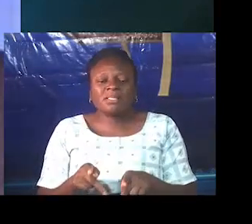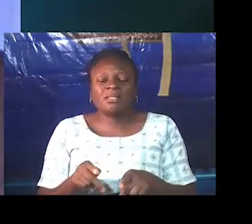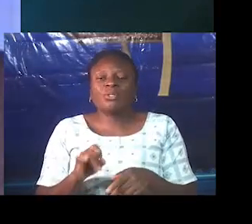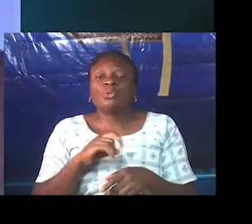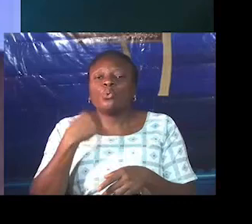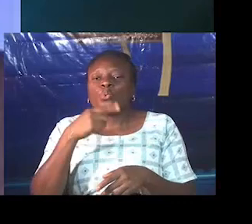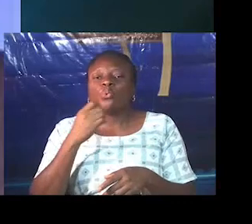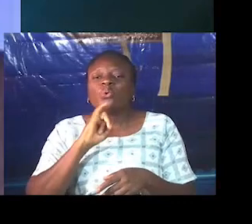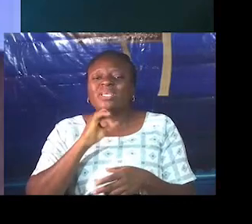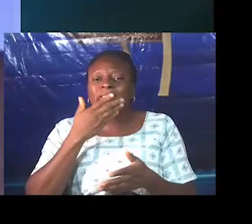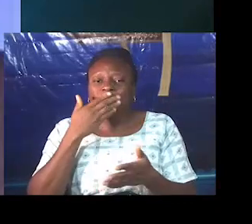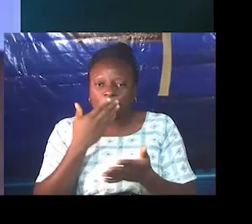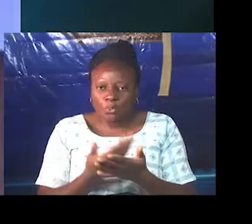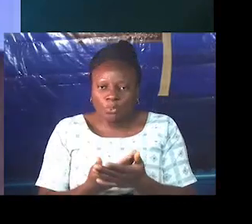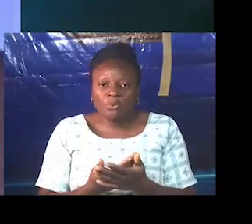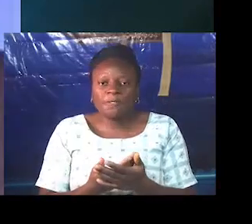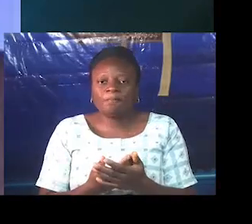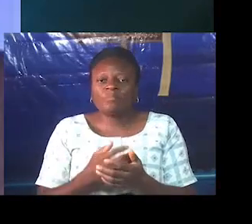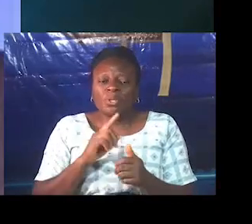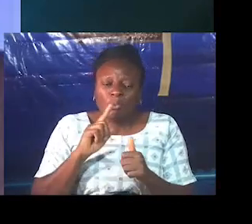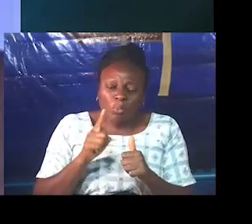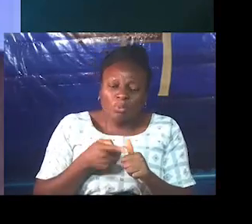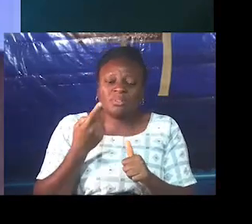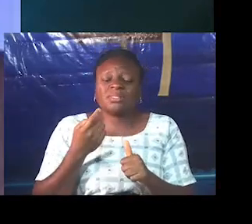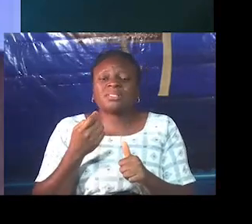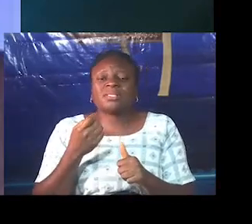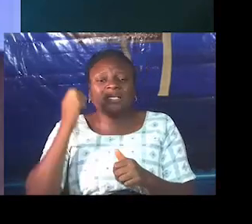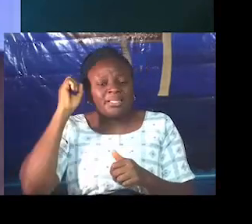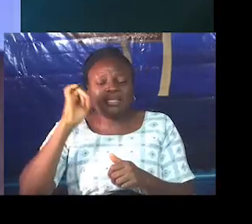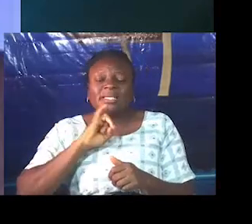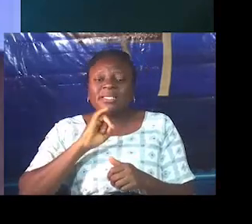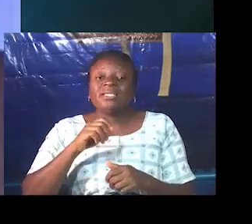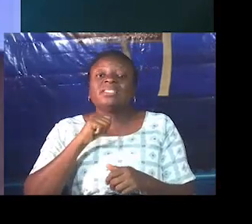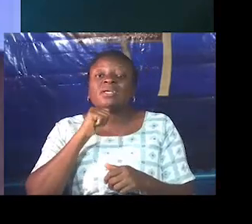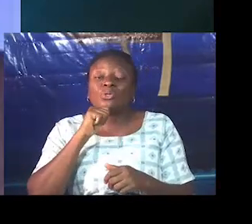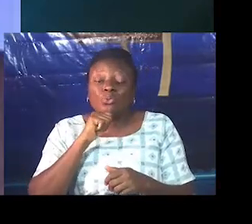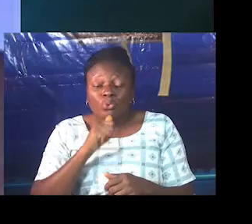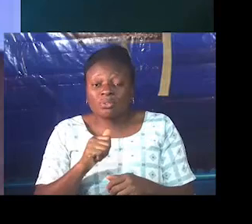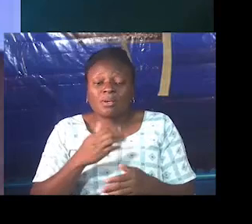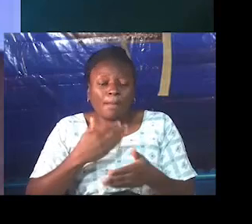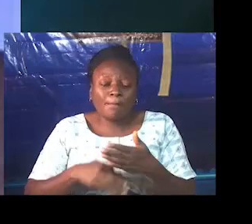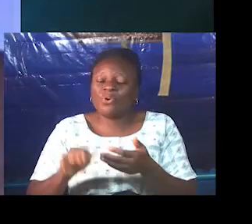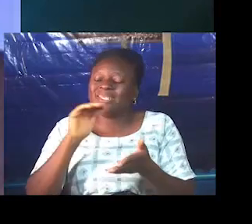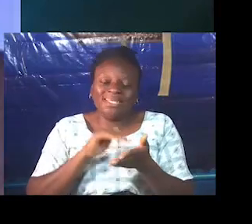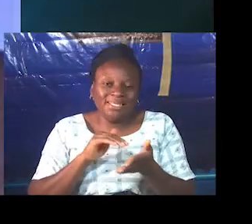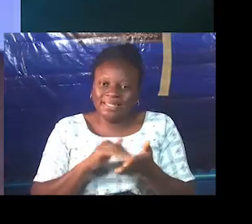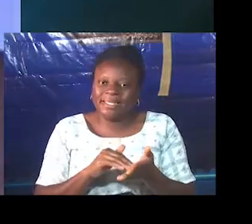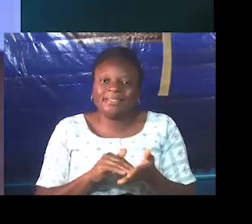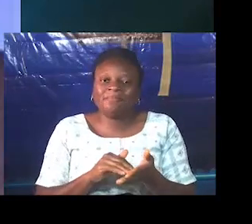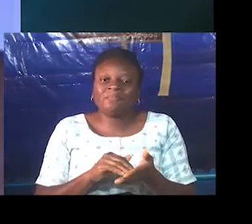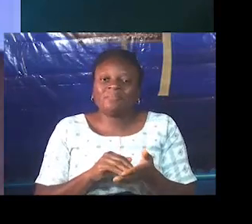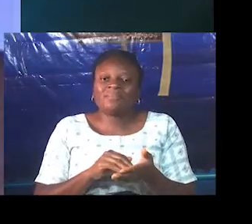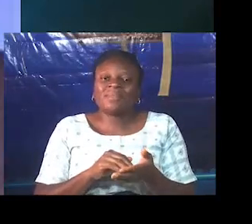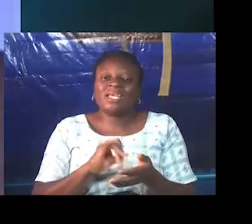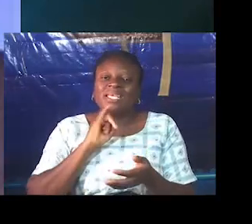what concord, what fellowship has righteousness with unrighteousness. For you to